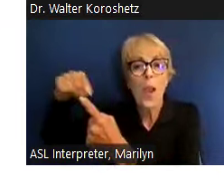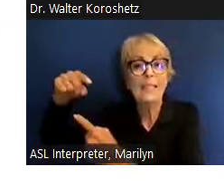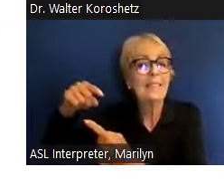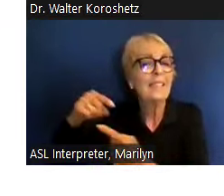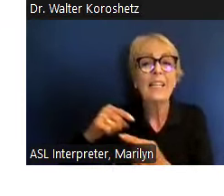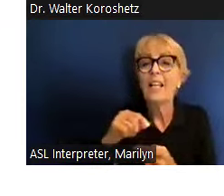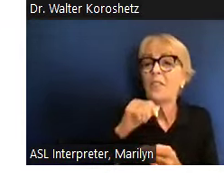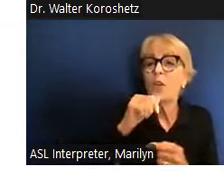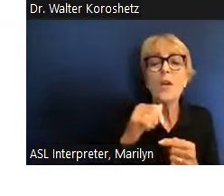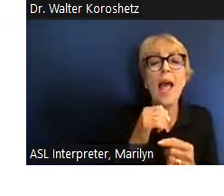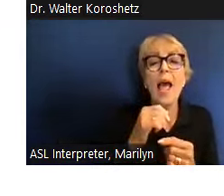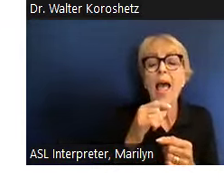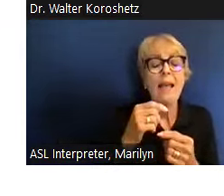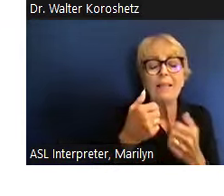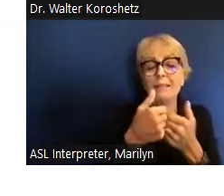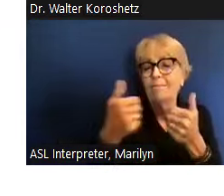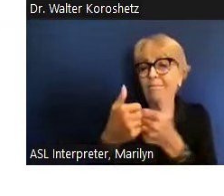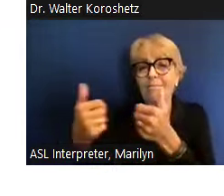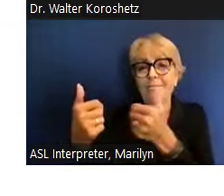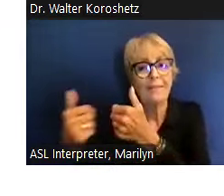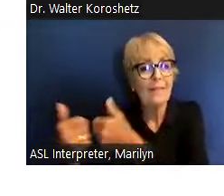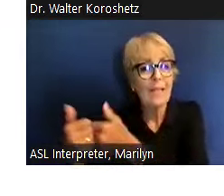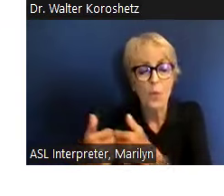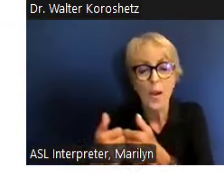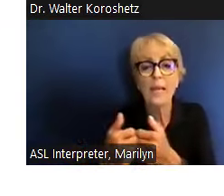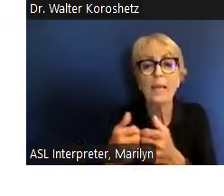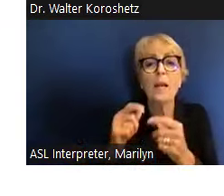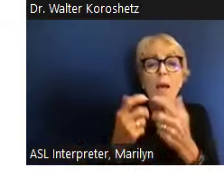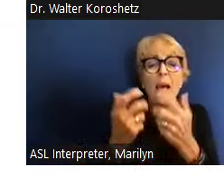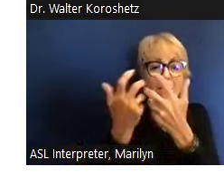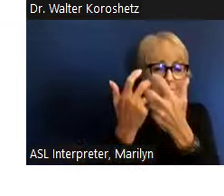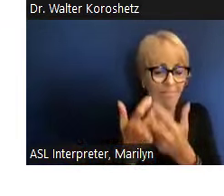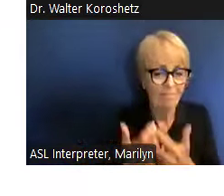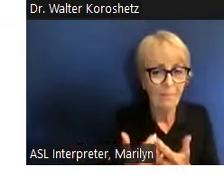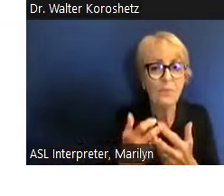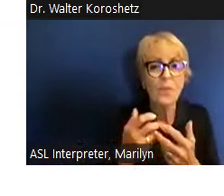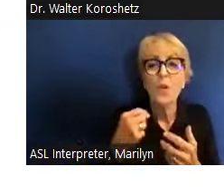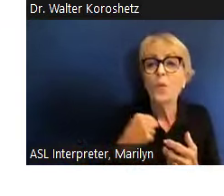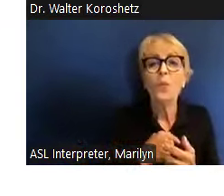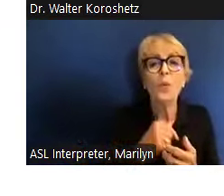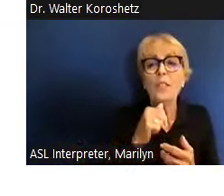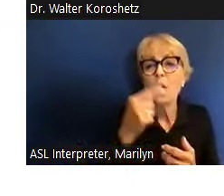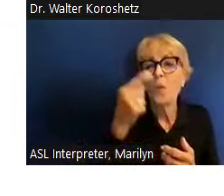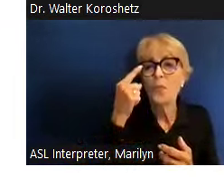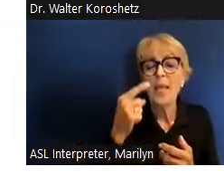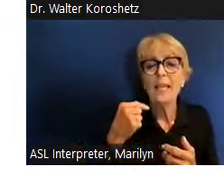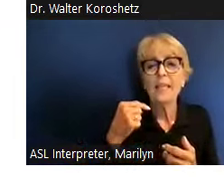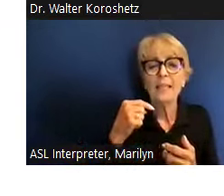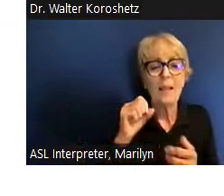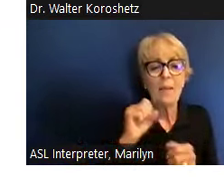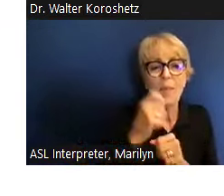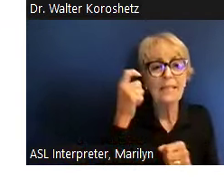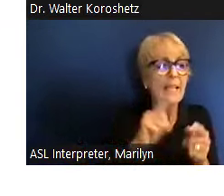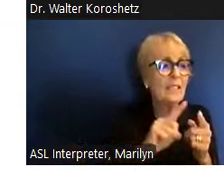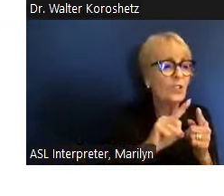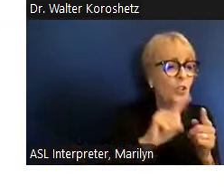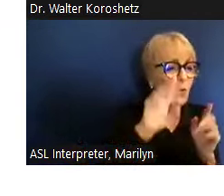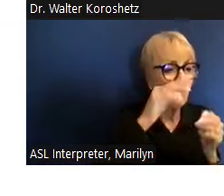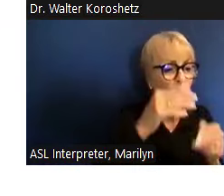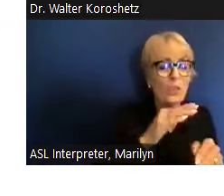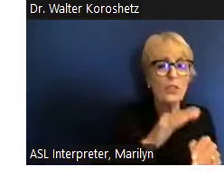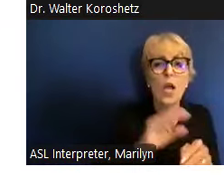in isolation of one another. And so we really don't think it makes sense to focus on, say, an organ-specific approach, or really just